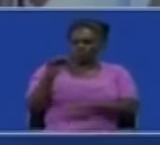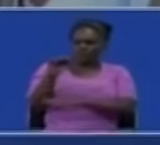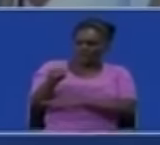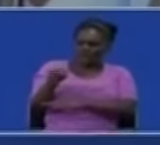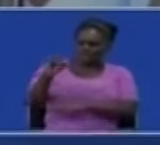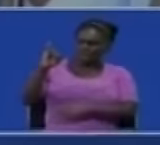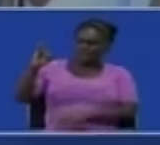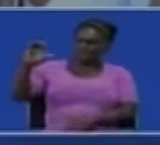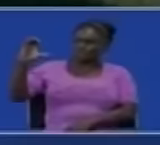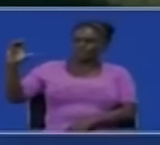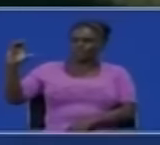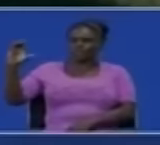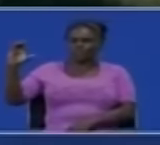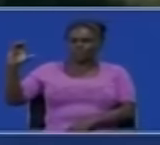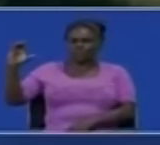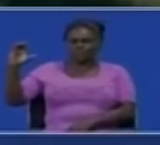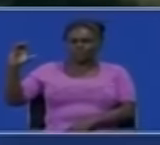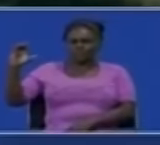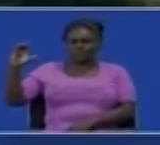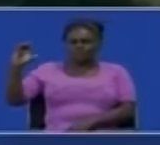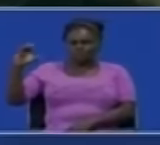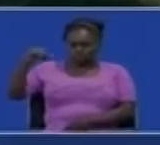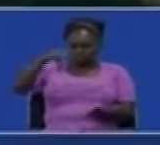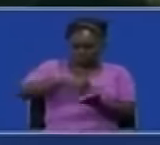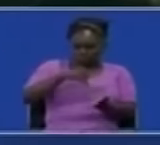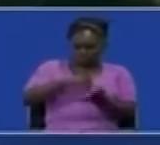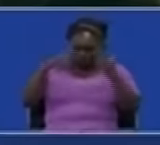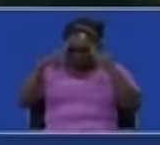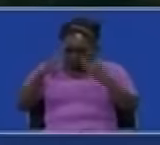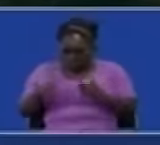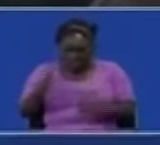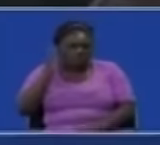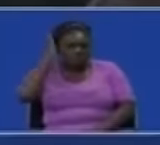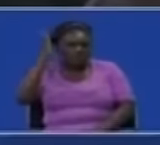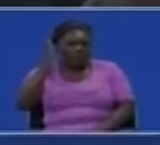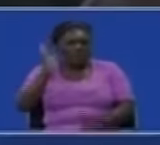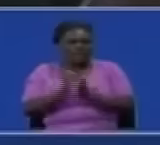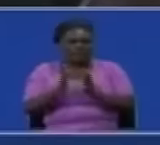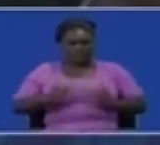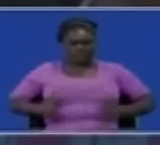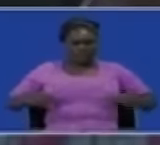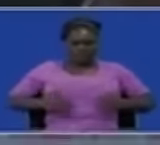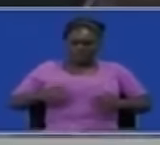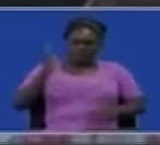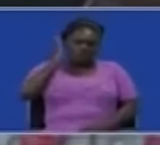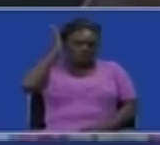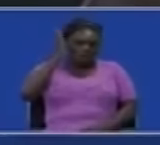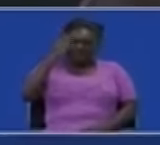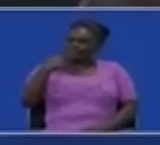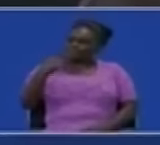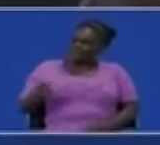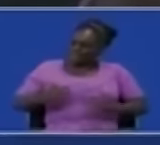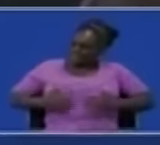International Criminal Court at The Hague to zero in on Aden Duale and Garissa County. Yale Duale mezungumza